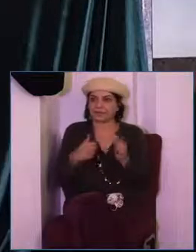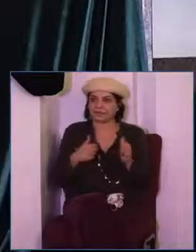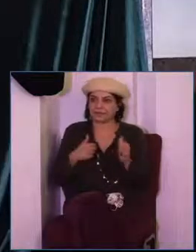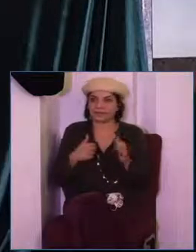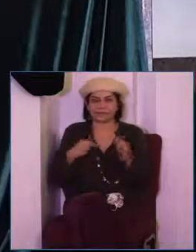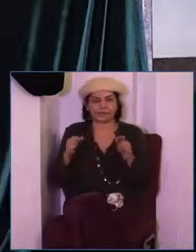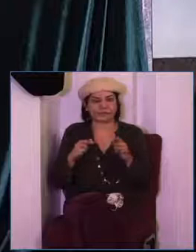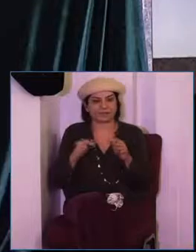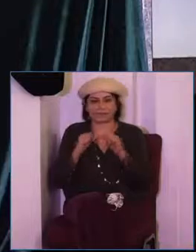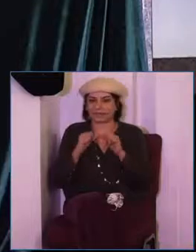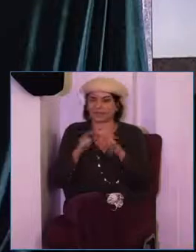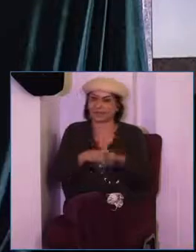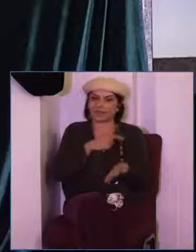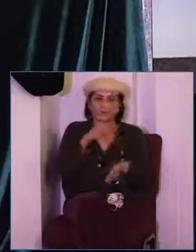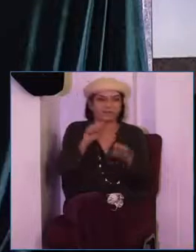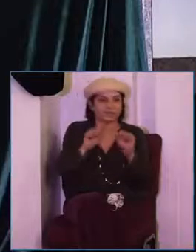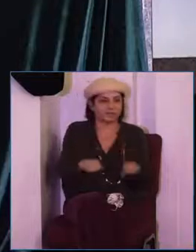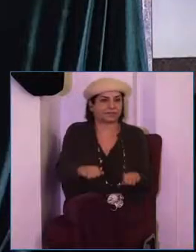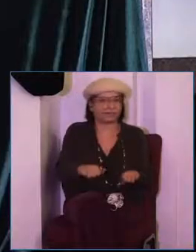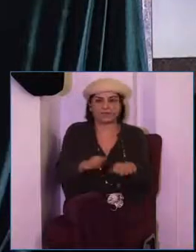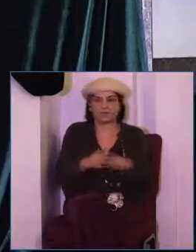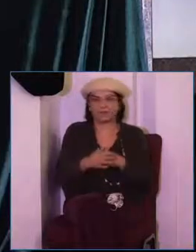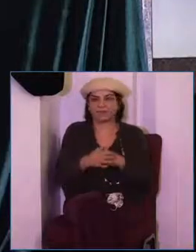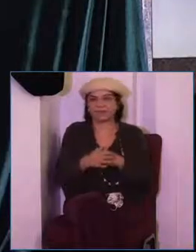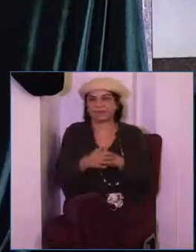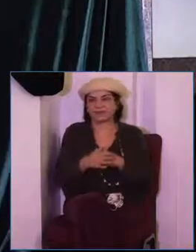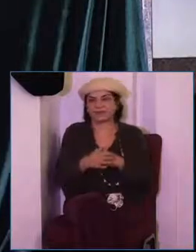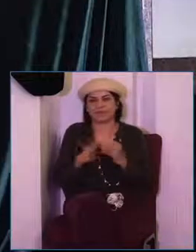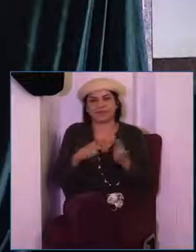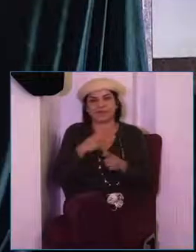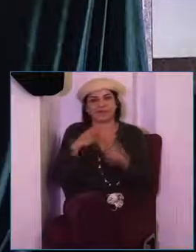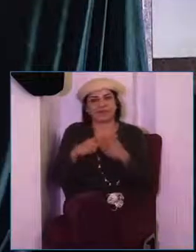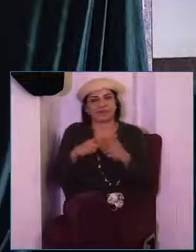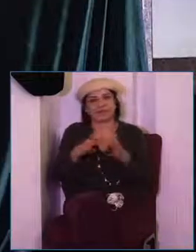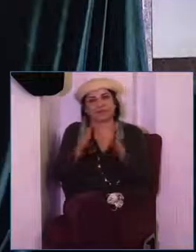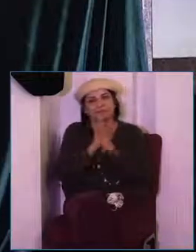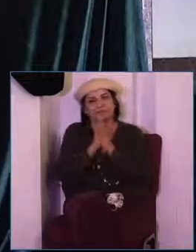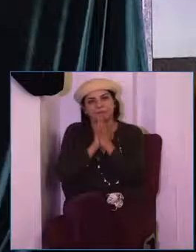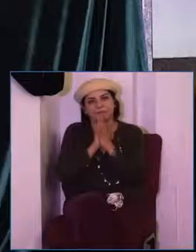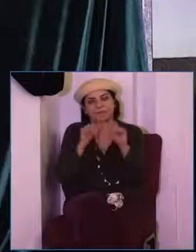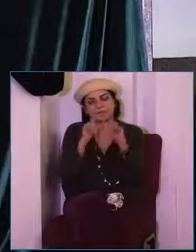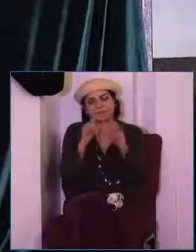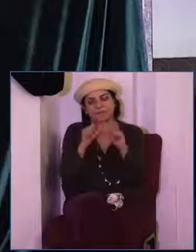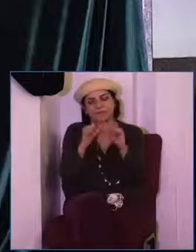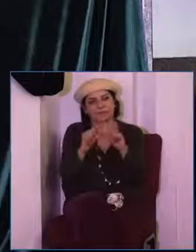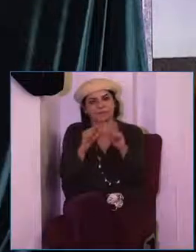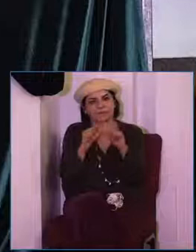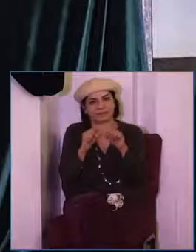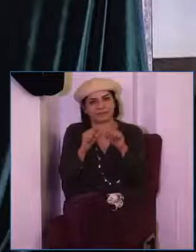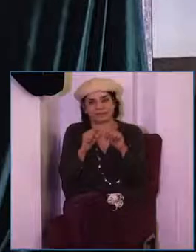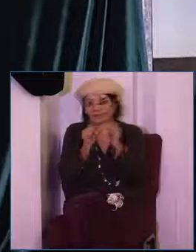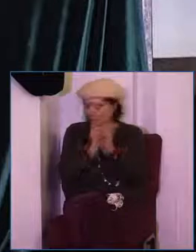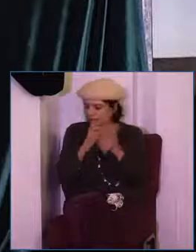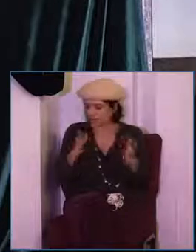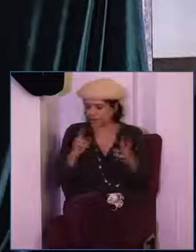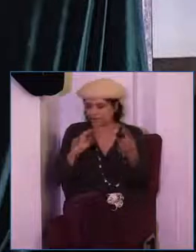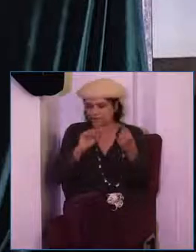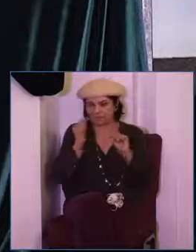can. Stay with us on this earth as long as you can. And I pray that it just continues to be without the